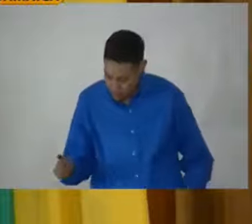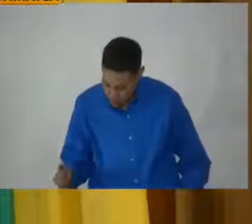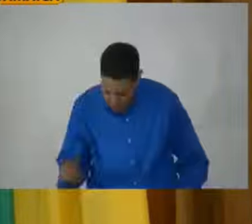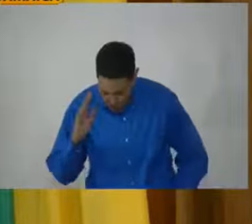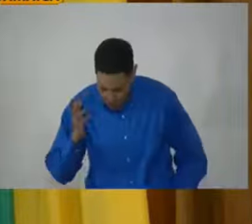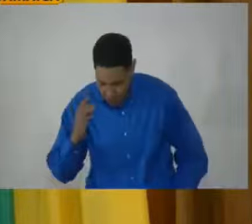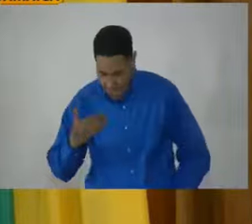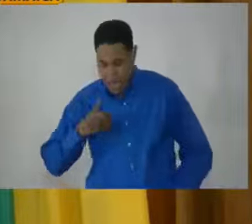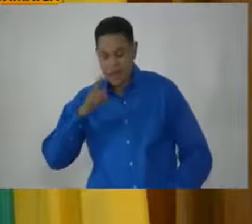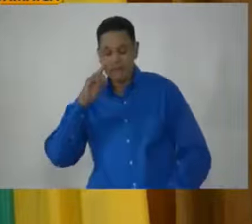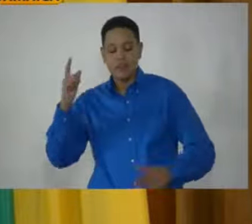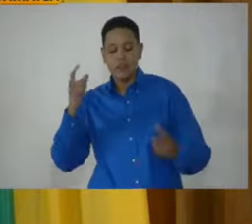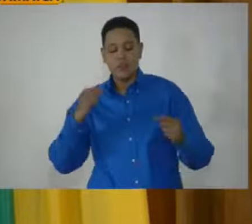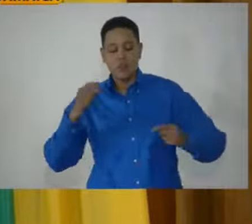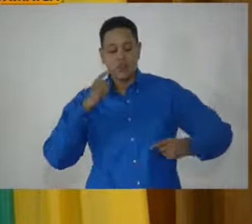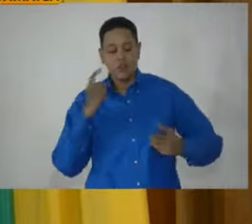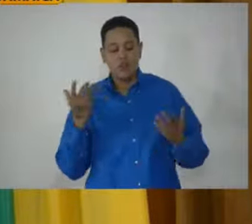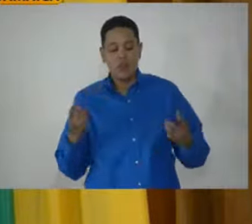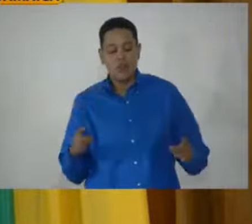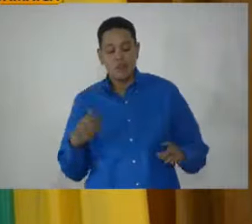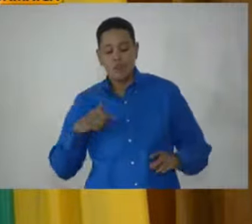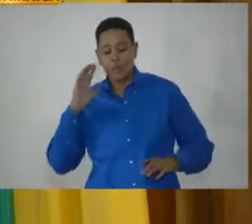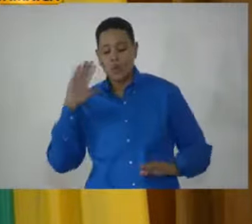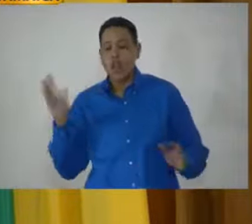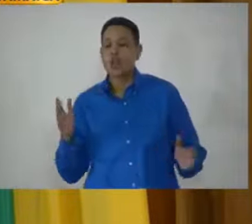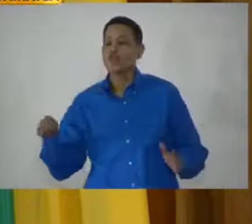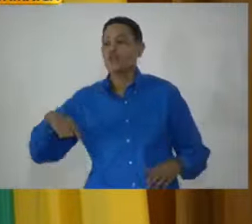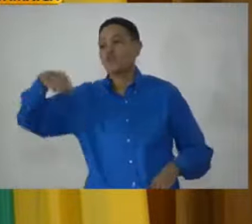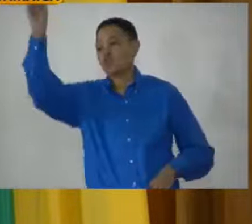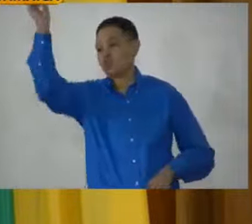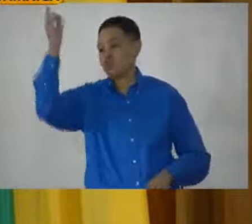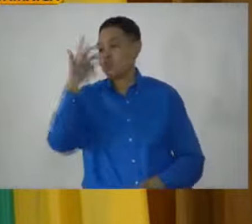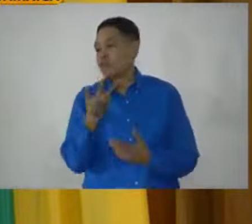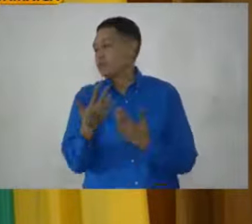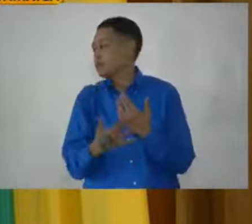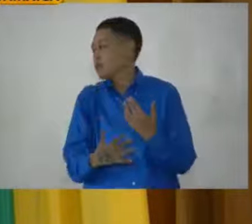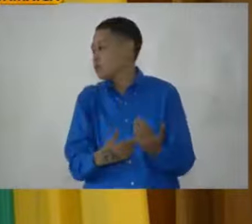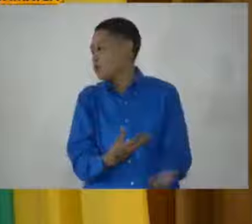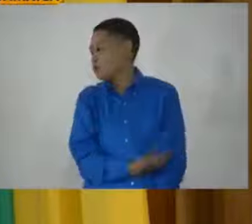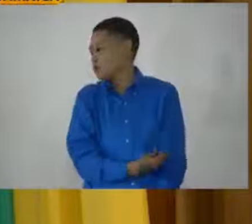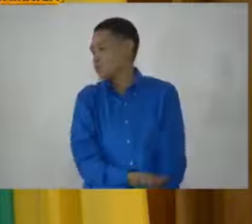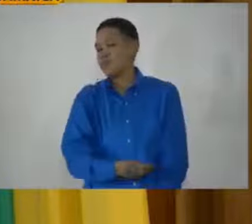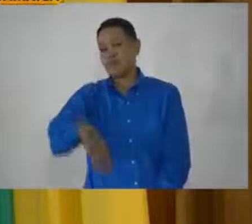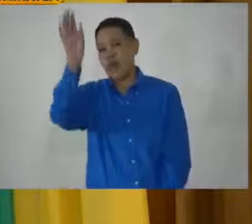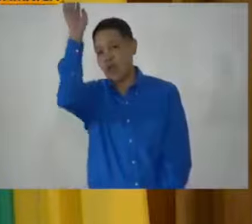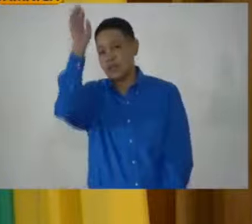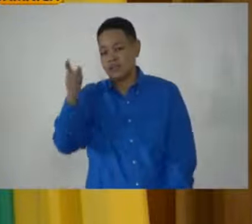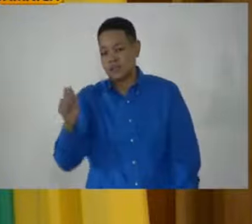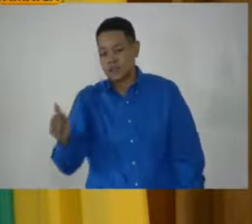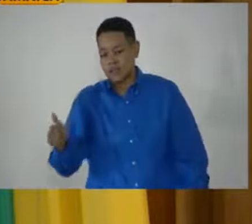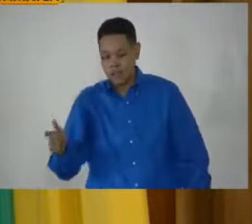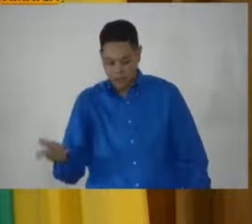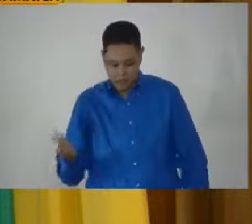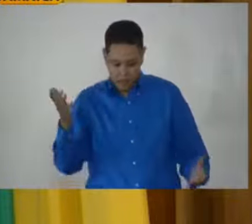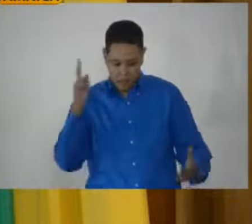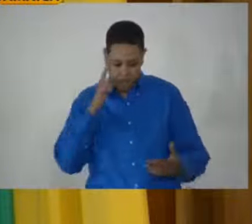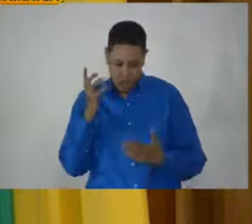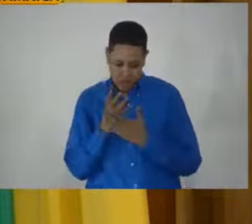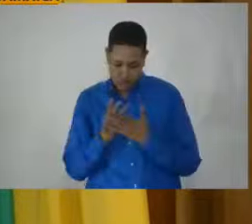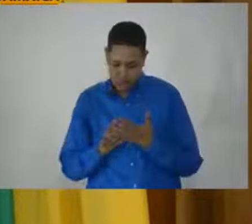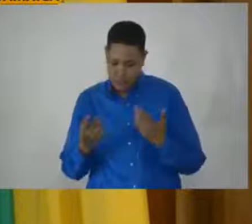will be an exercise conducted, and we are encouraging all members to at least put yourself up for